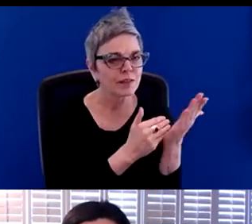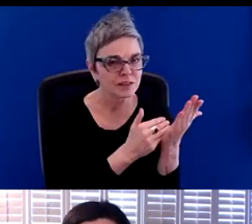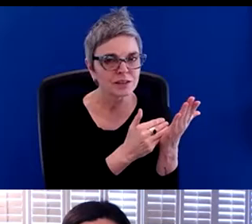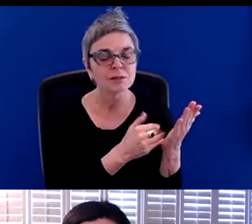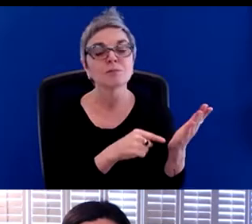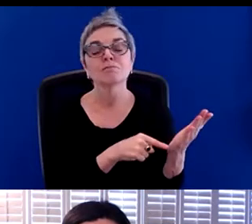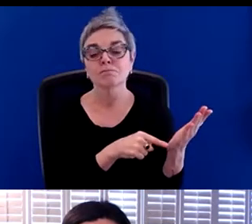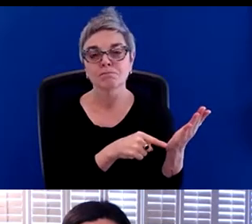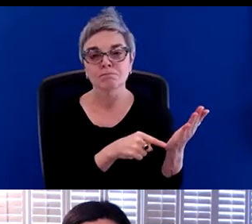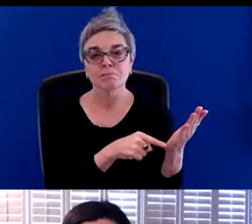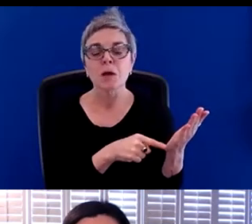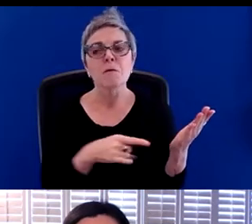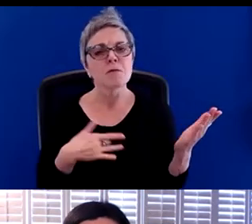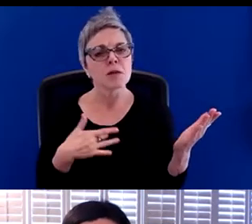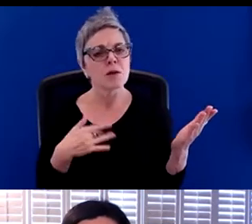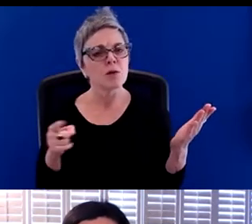know, Black.